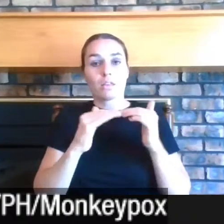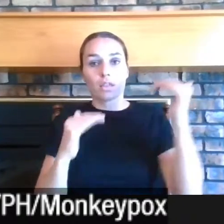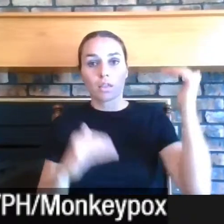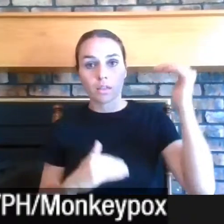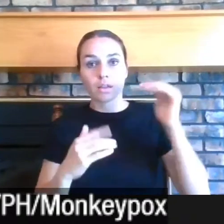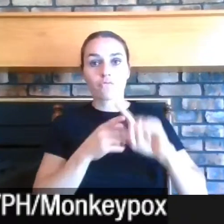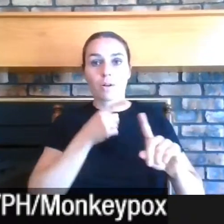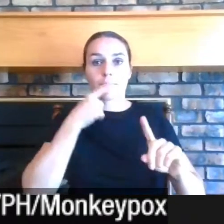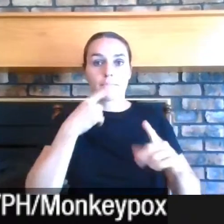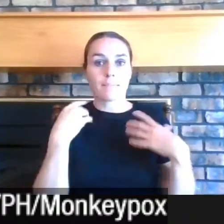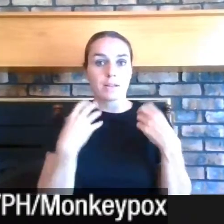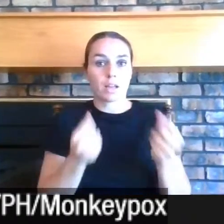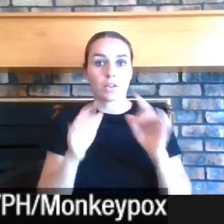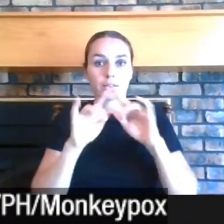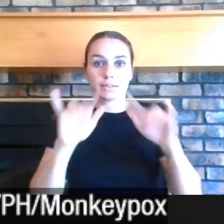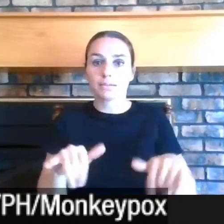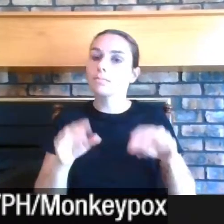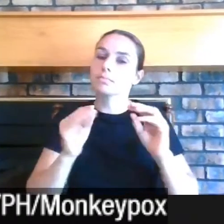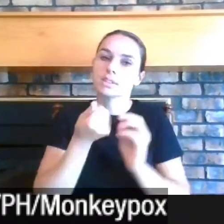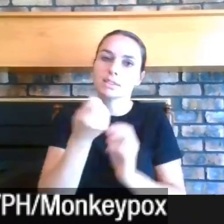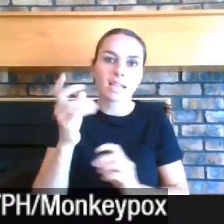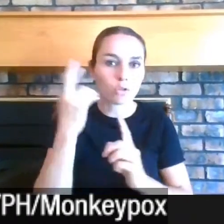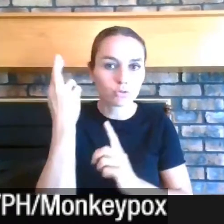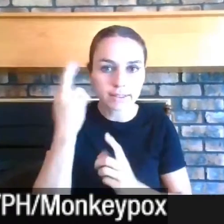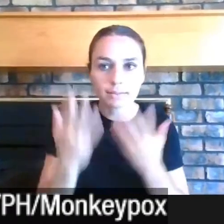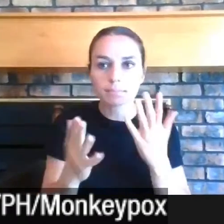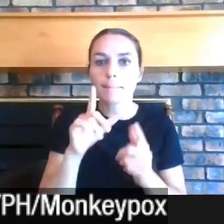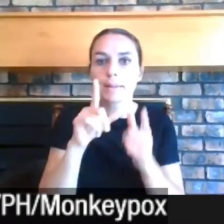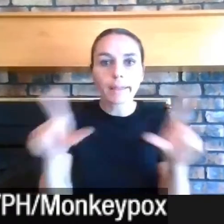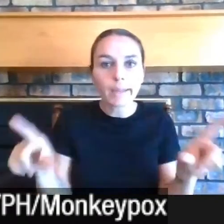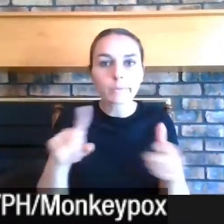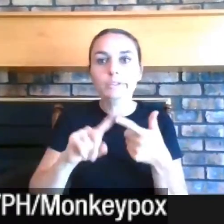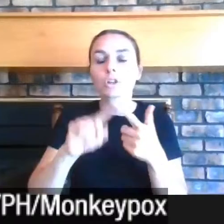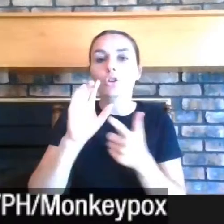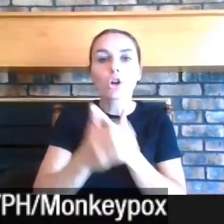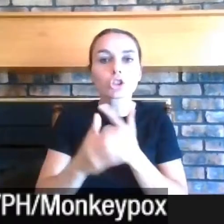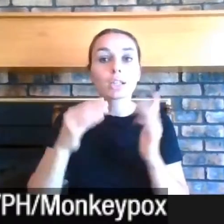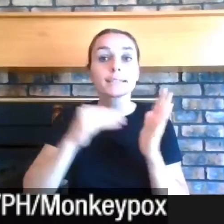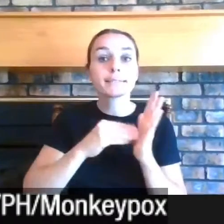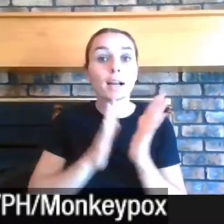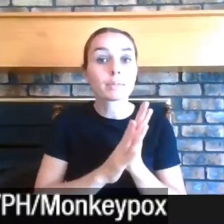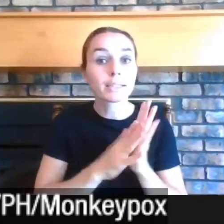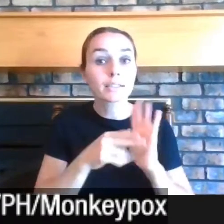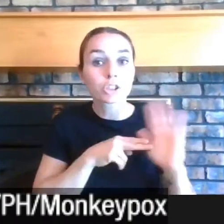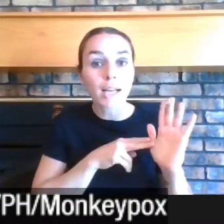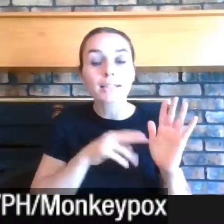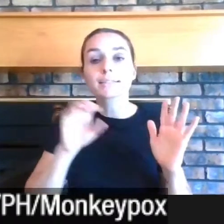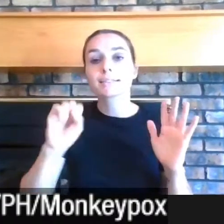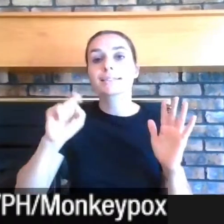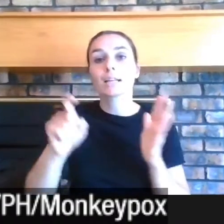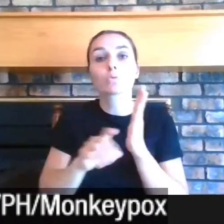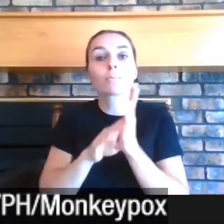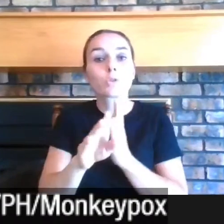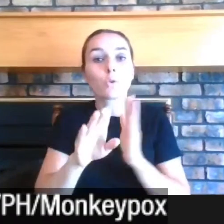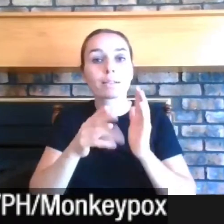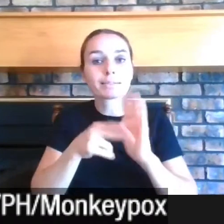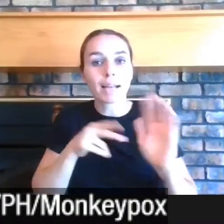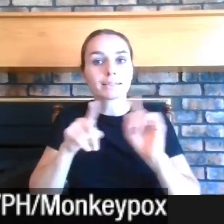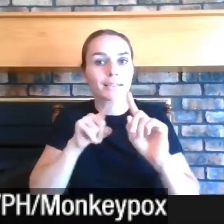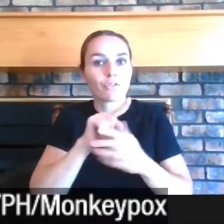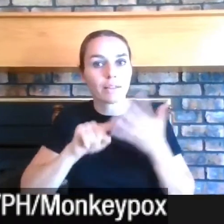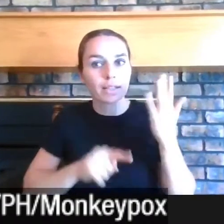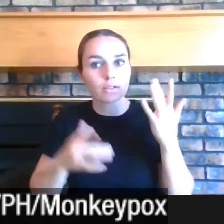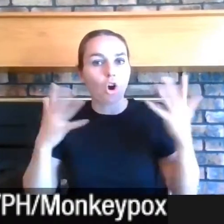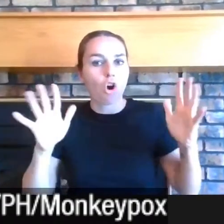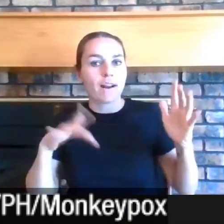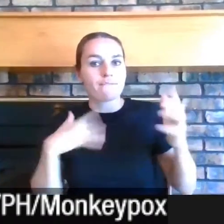multiple reasons, whether it's language, culture, documentation status, sexual minority status, or other things. And so we hope to